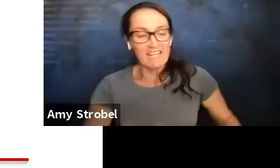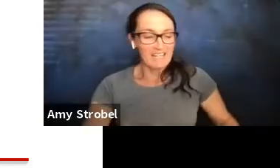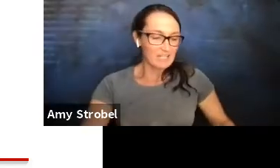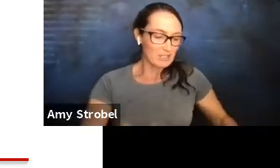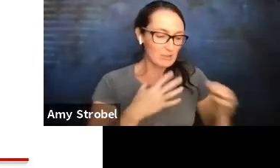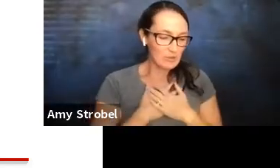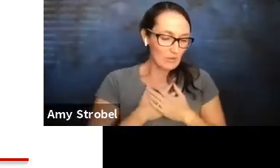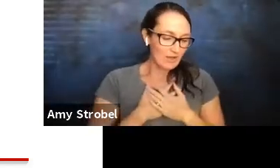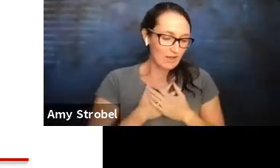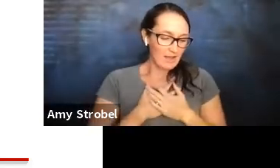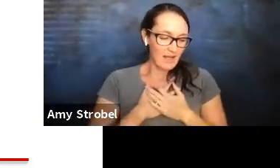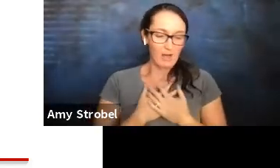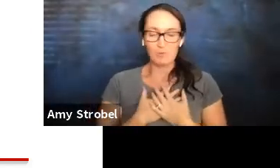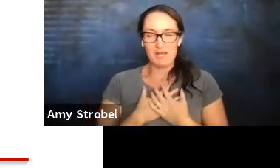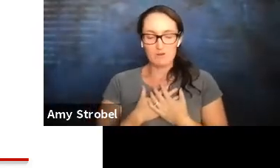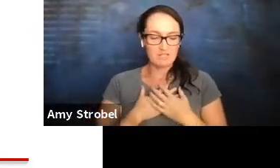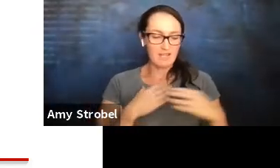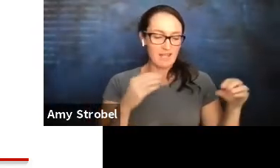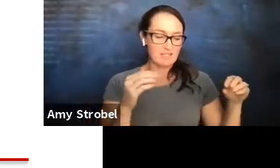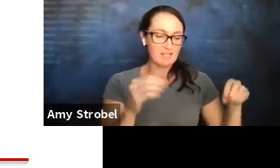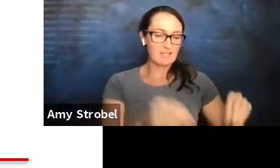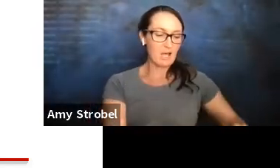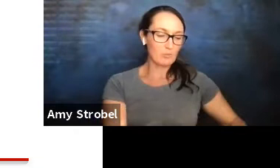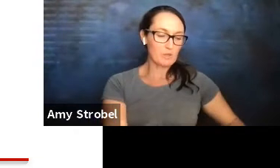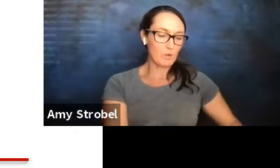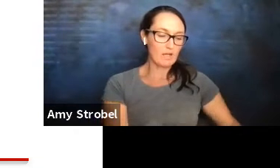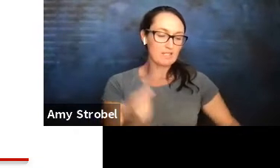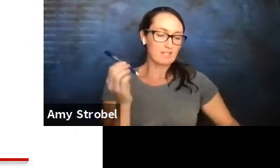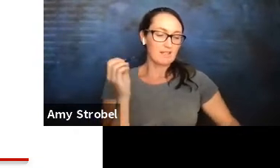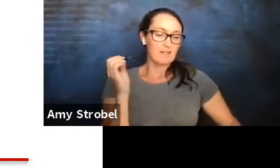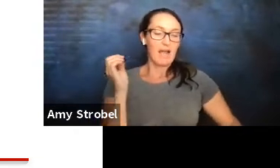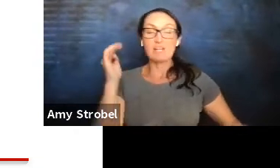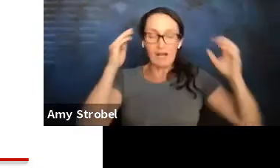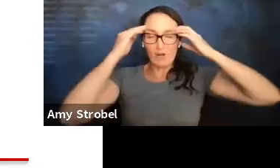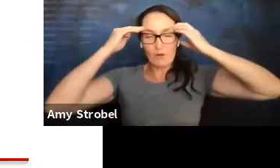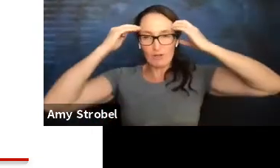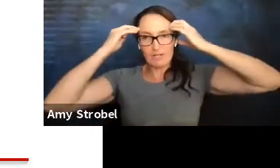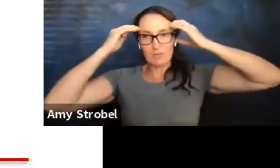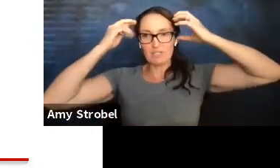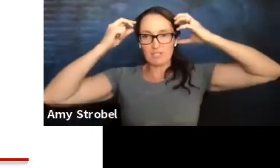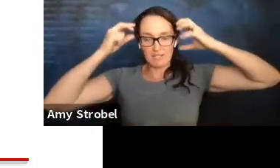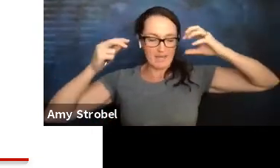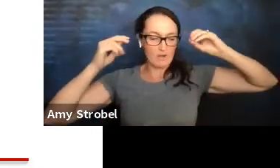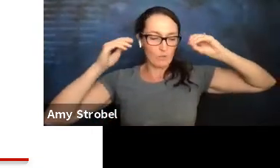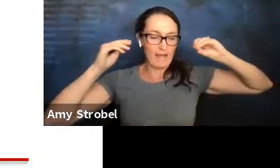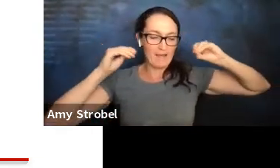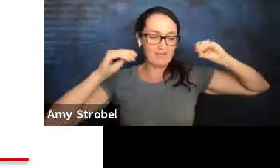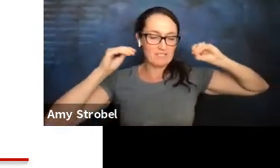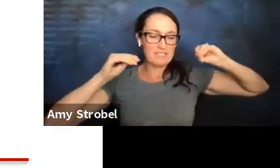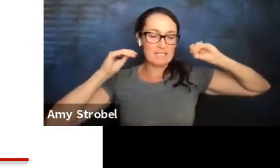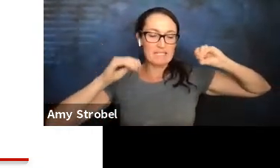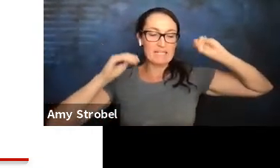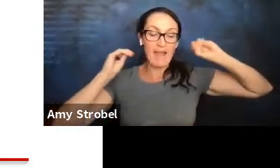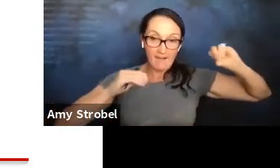I do. Can you help me out and tell me what, I know I've heard it, but just again,